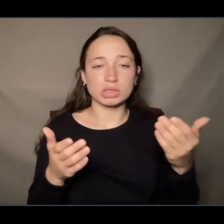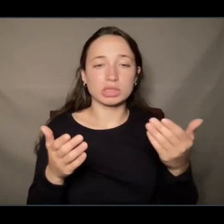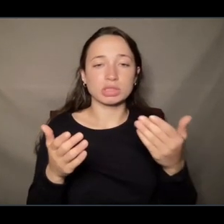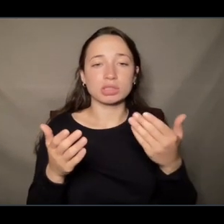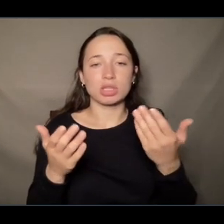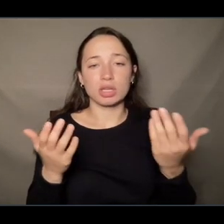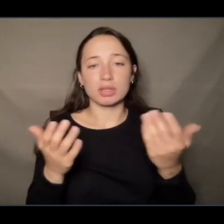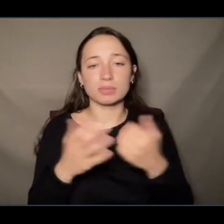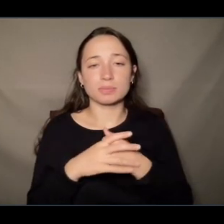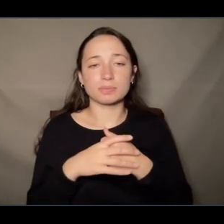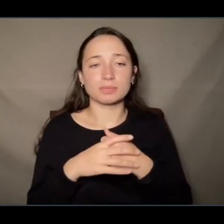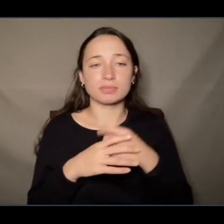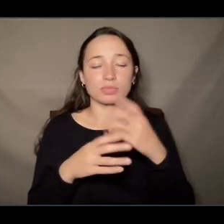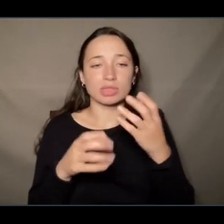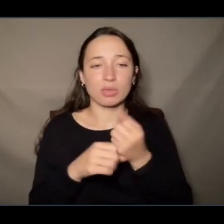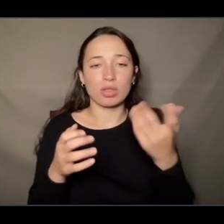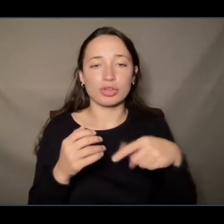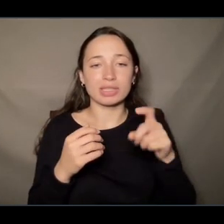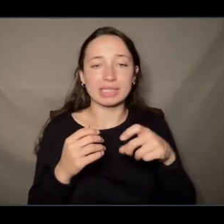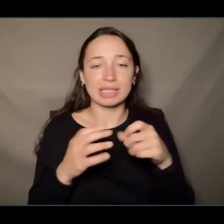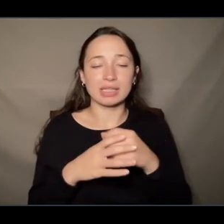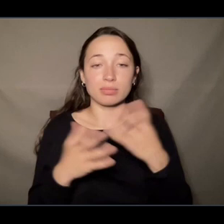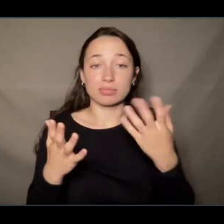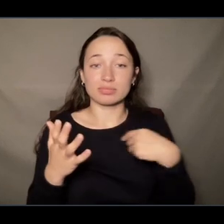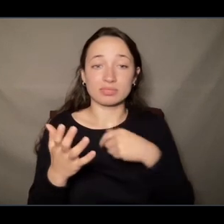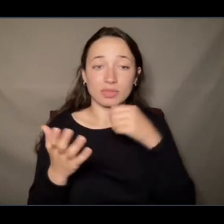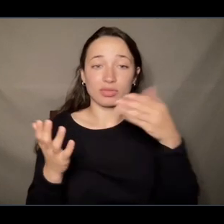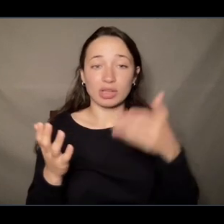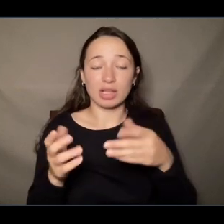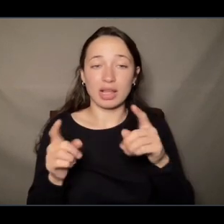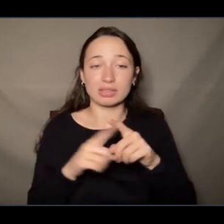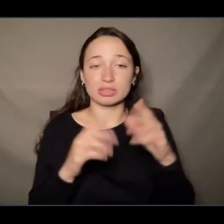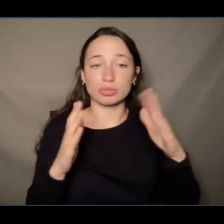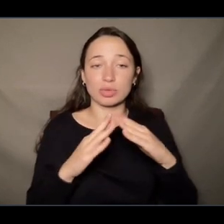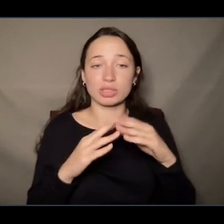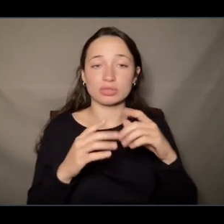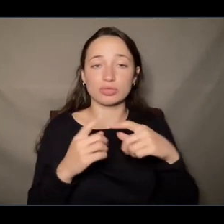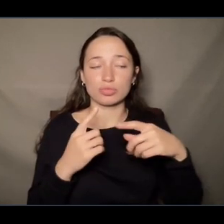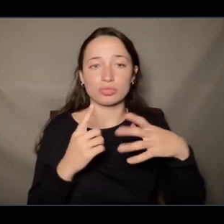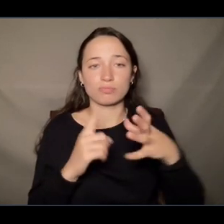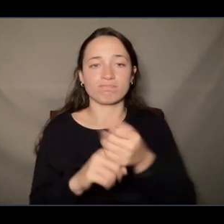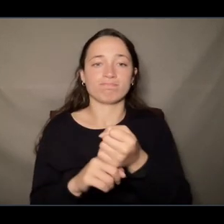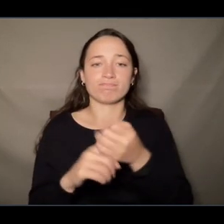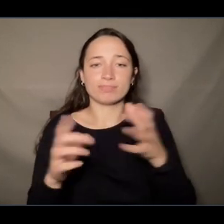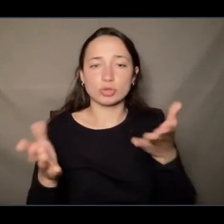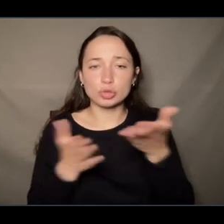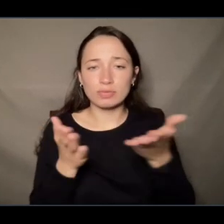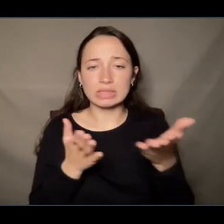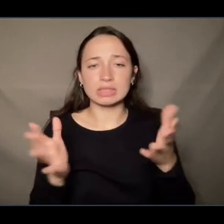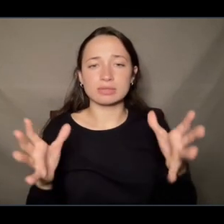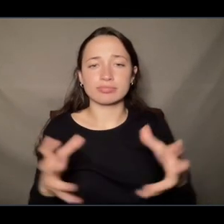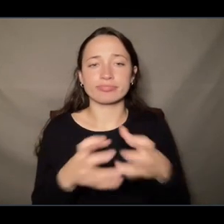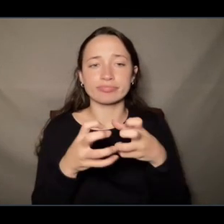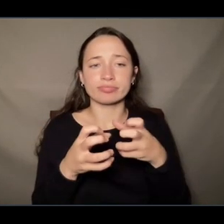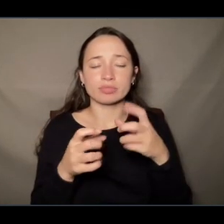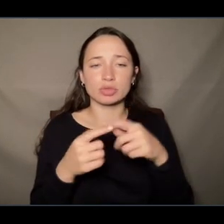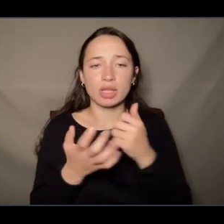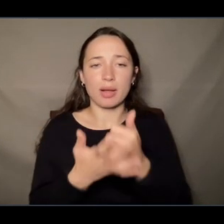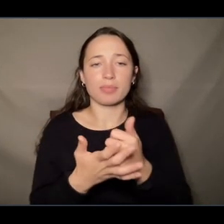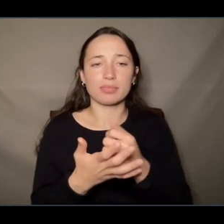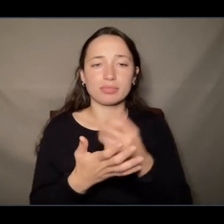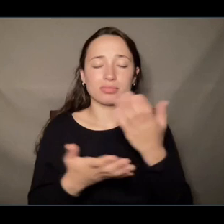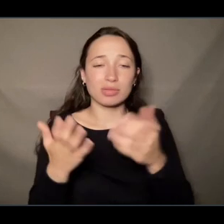have the resources to get what they need. And if we're not there as a community to wrap around these services and really help